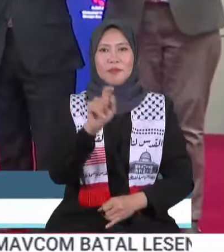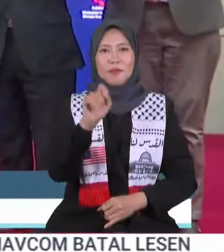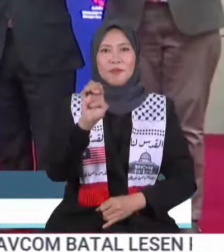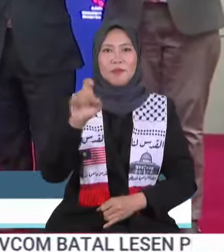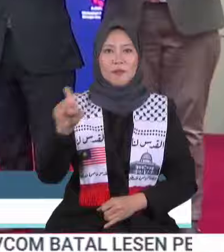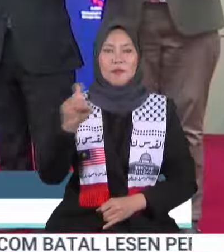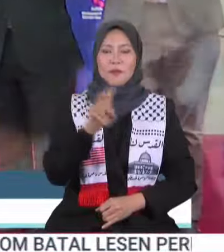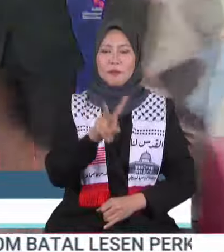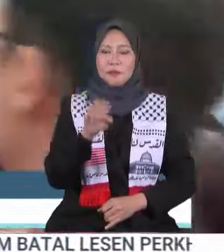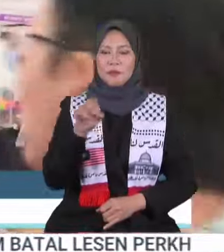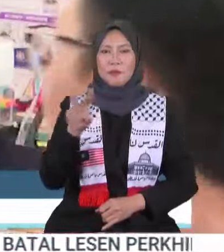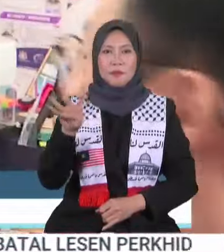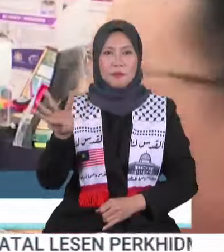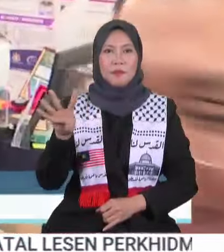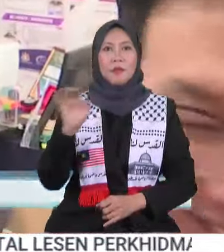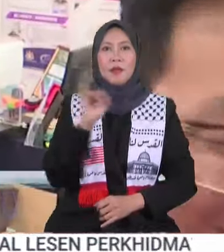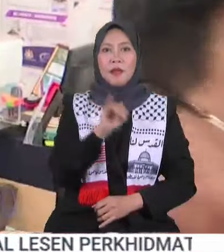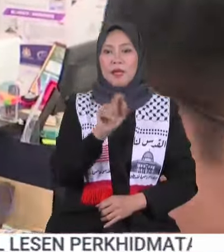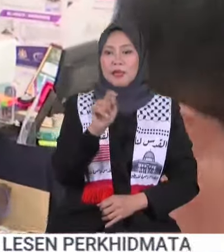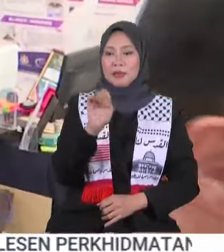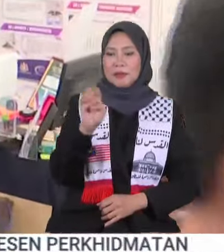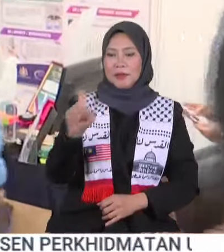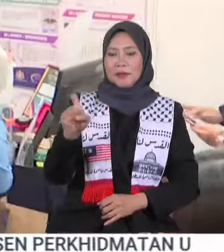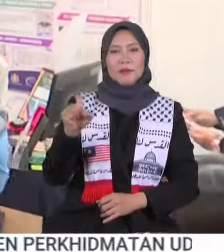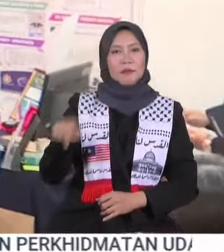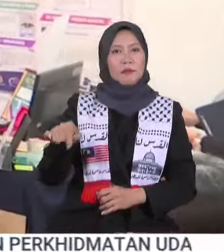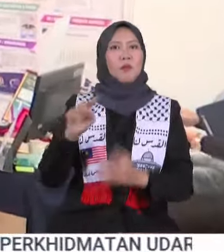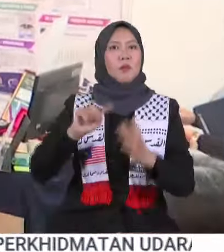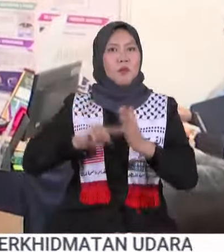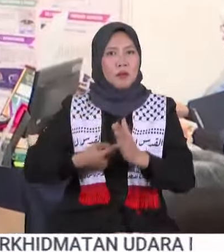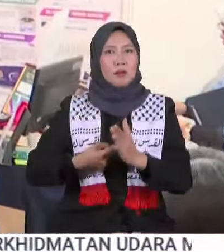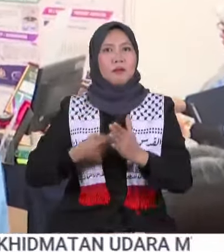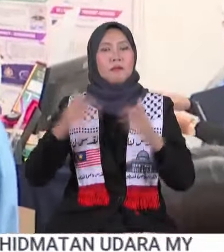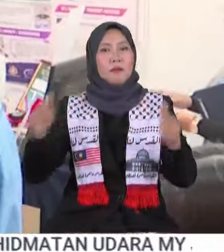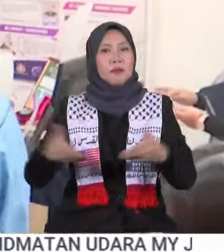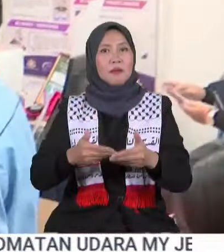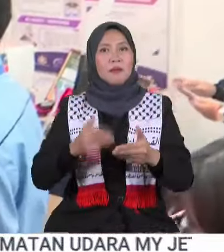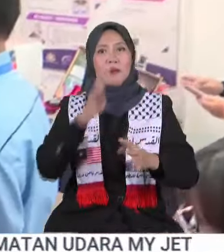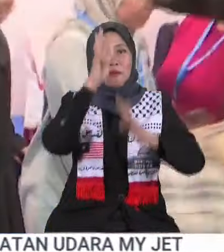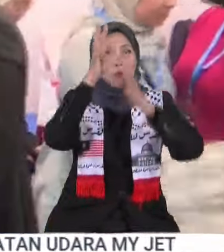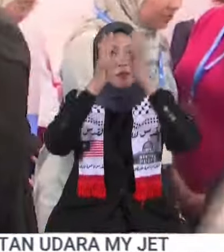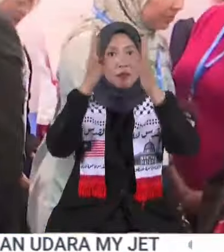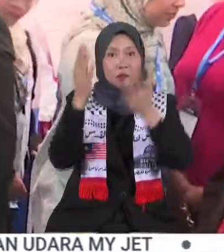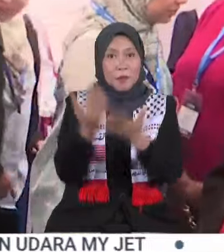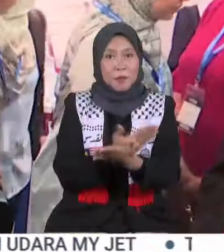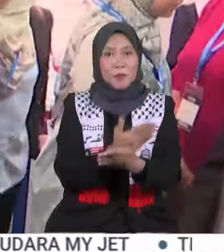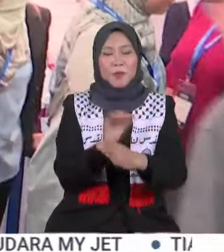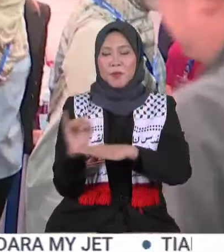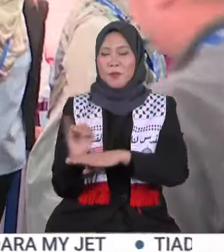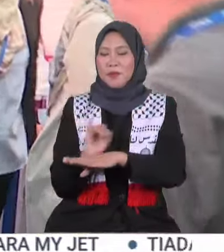iTechs 2024. iTechs bakal menjadi platform terbaik bagi memperkenalkan inovasi baharu,